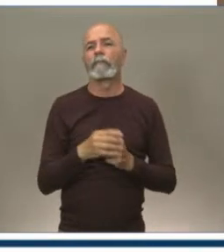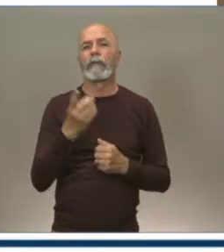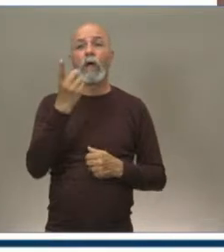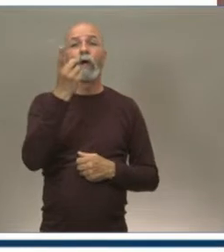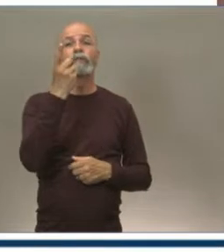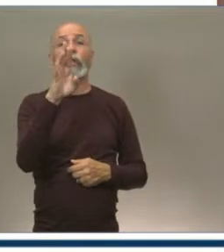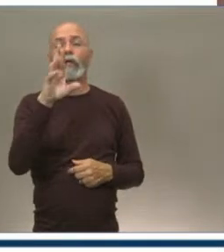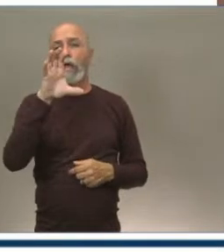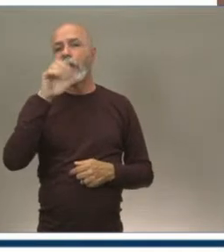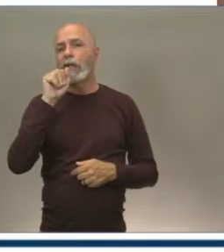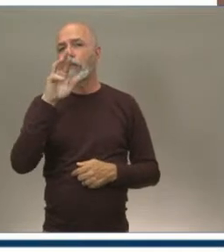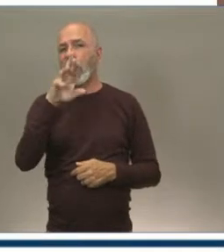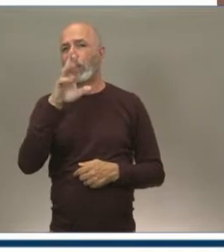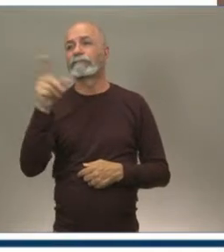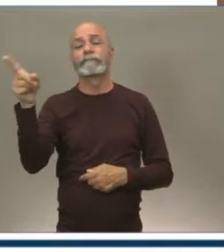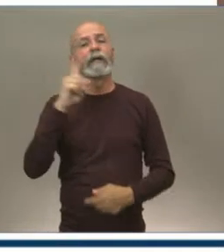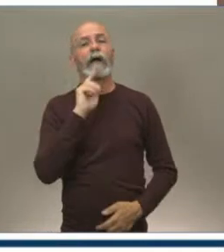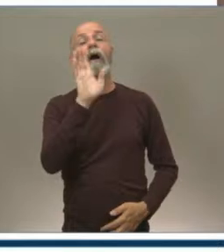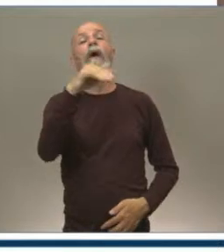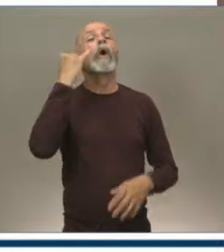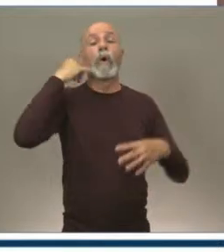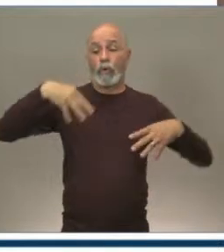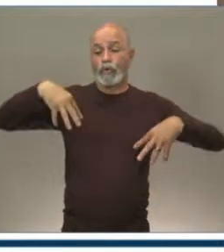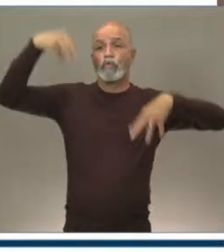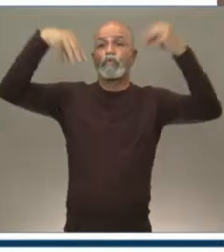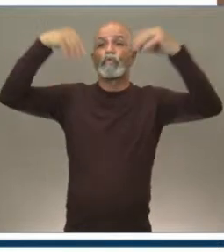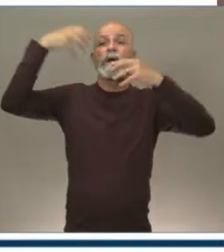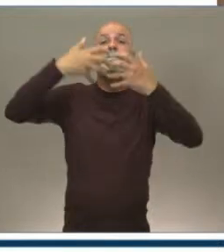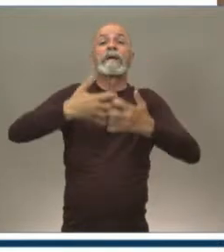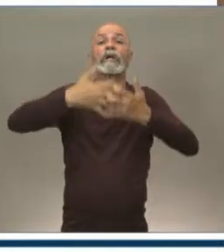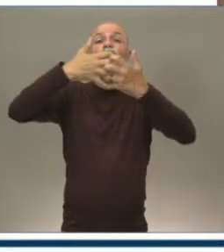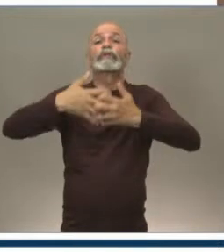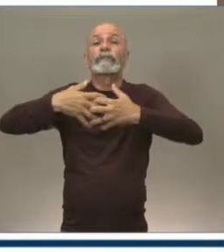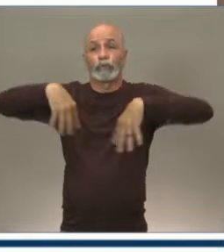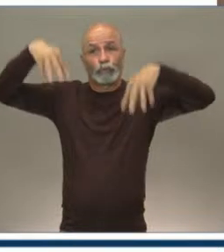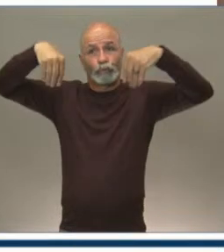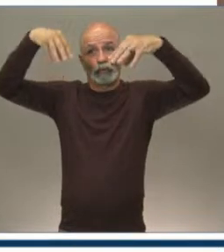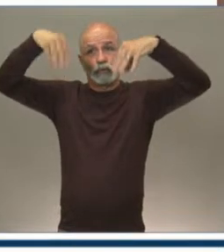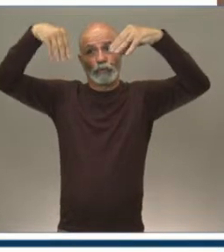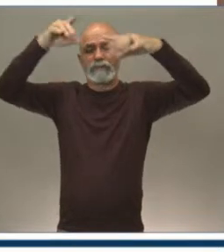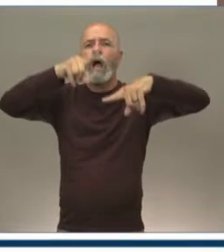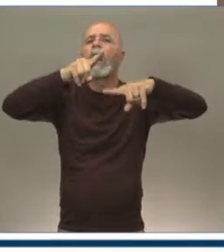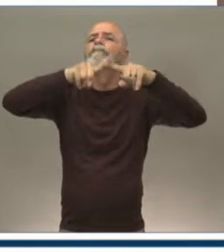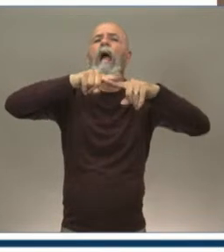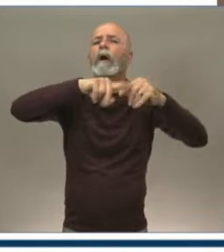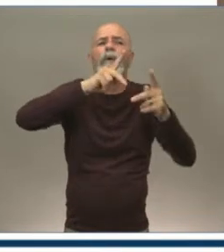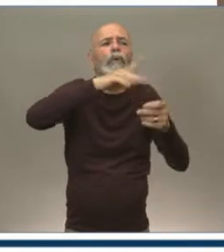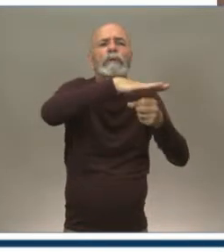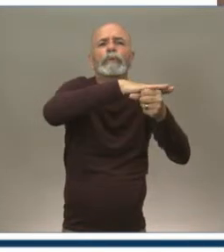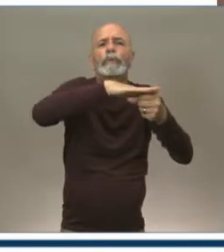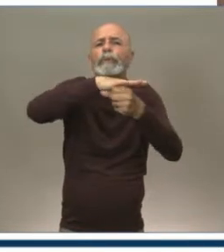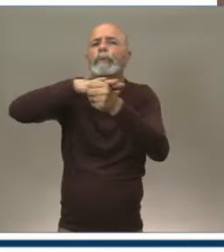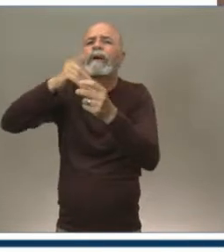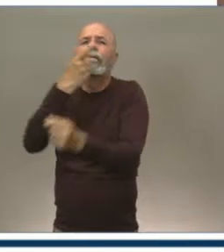The ventilation question really depends upon where you are in the infirmary. There